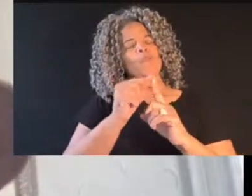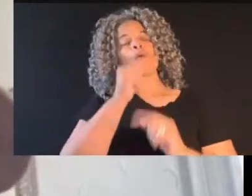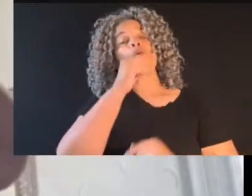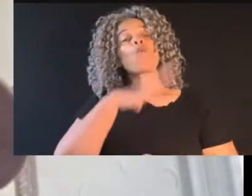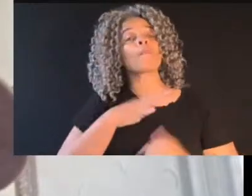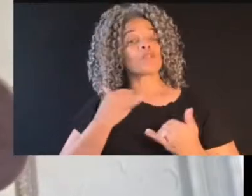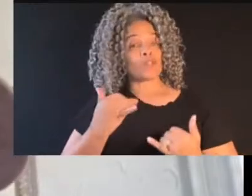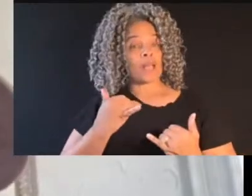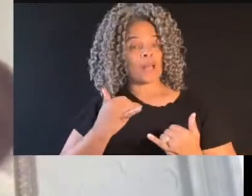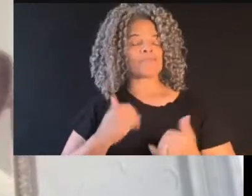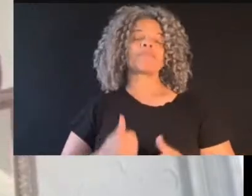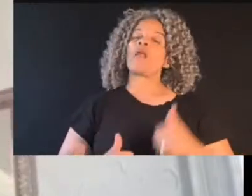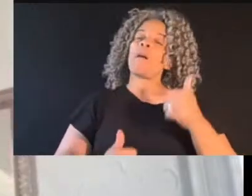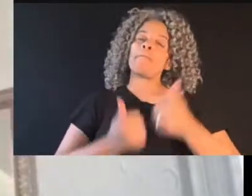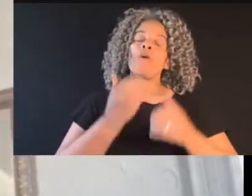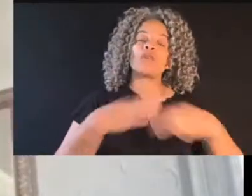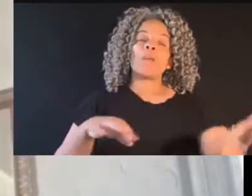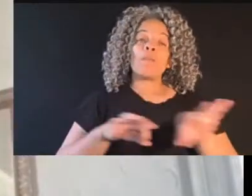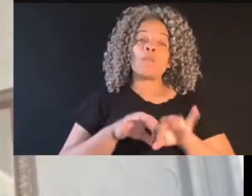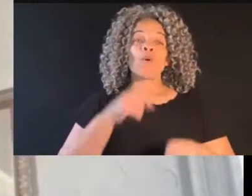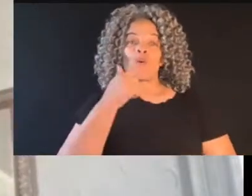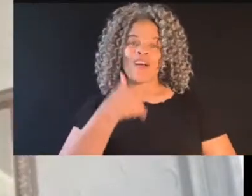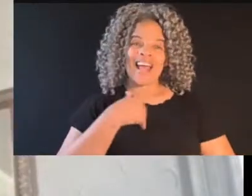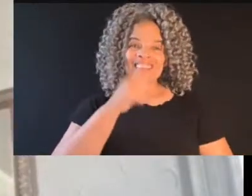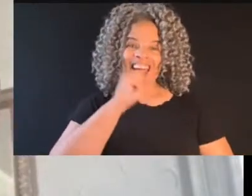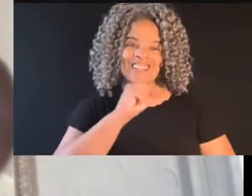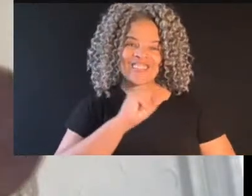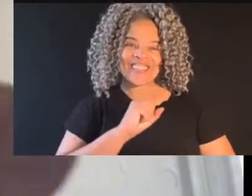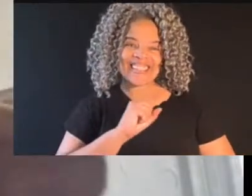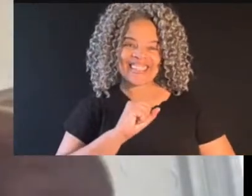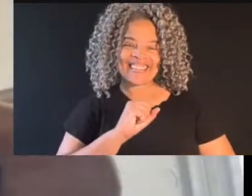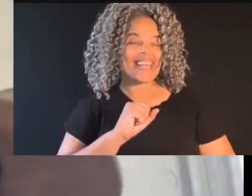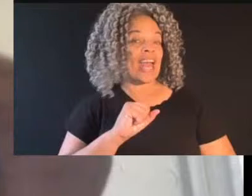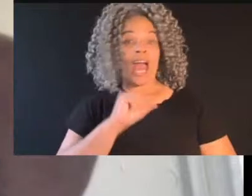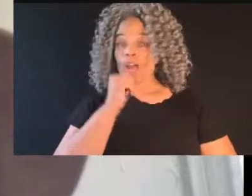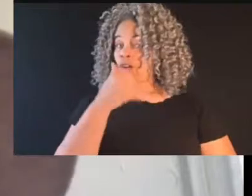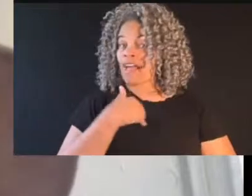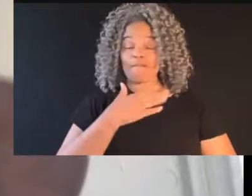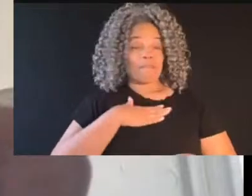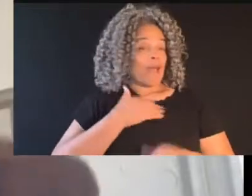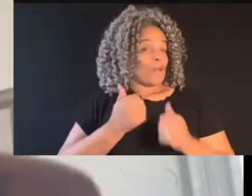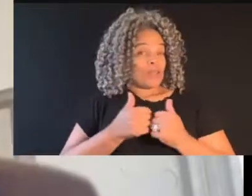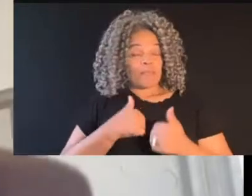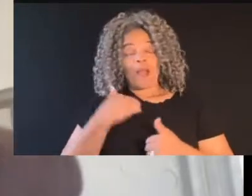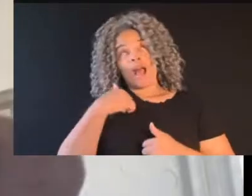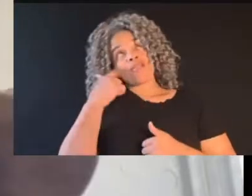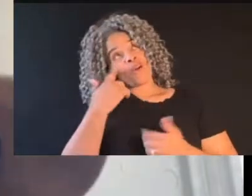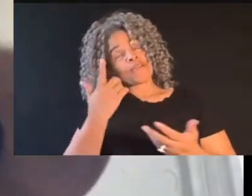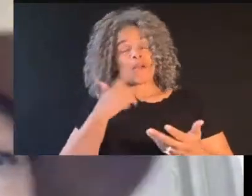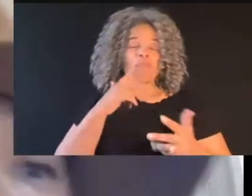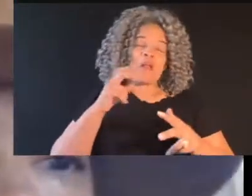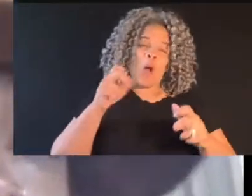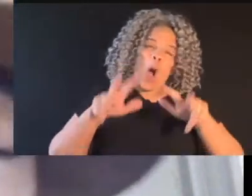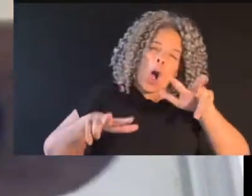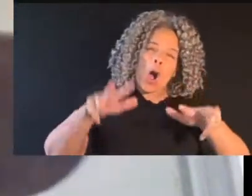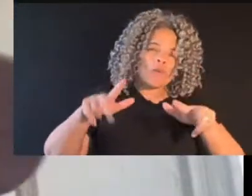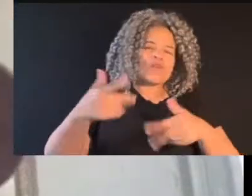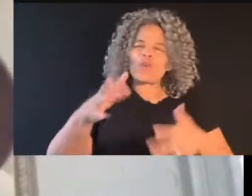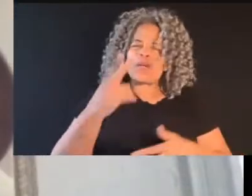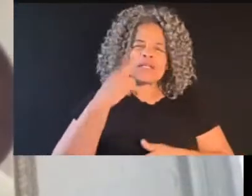Most importantly, who's got their ice cream? I don't have mine with me because I thought that would be awkward. Y'all don't want to see